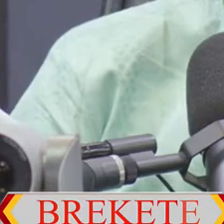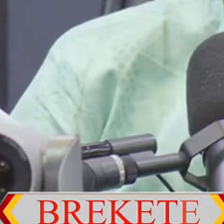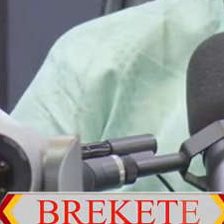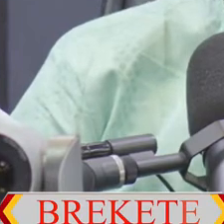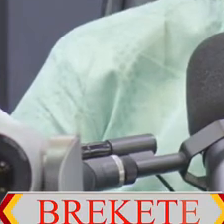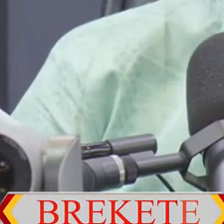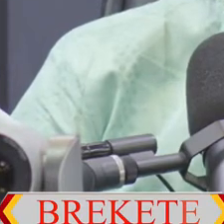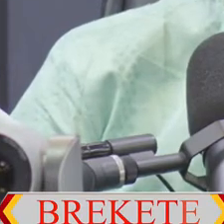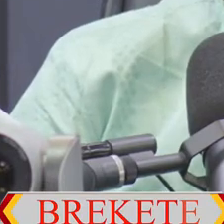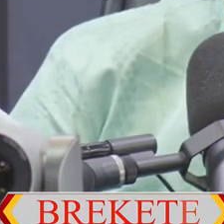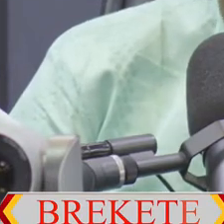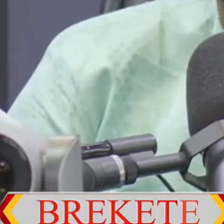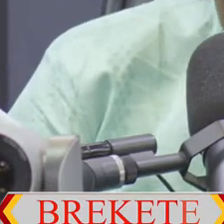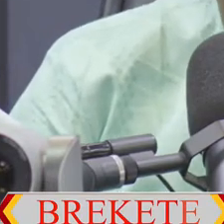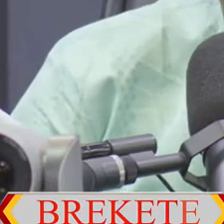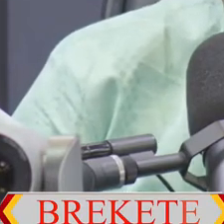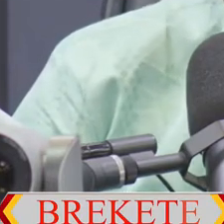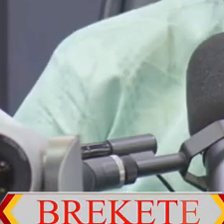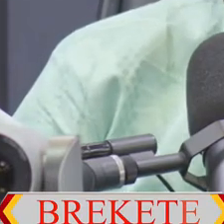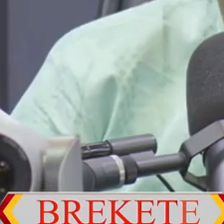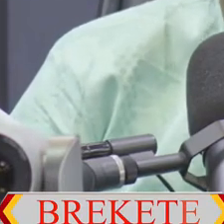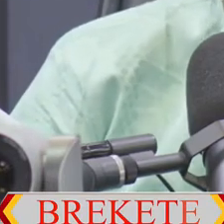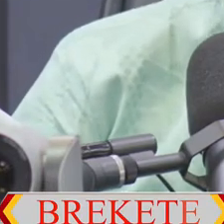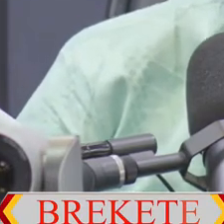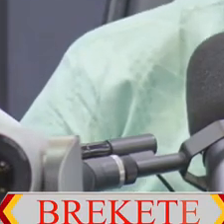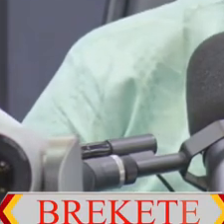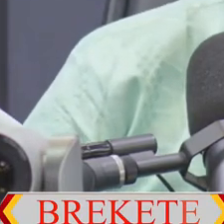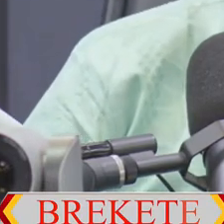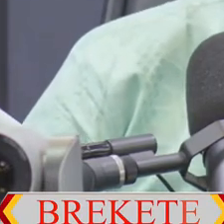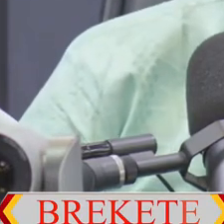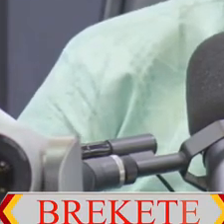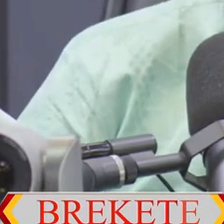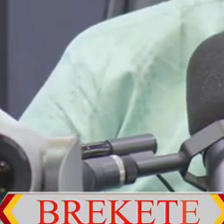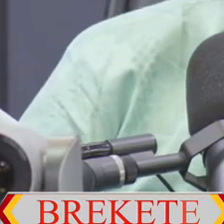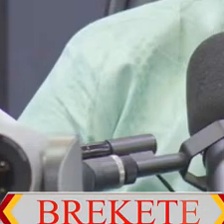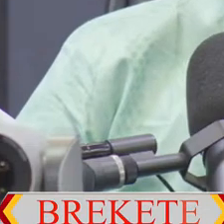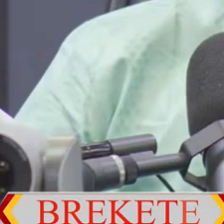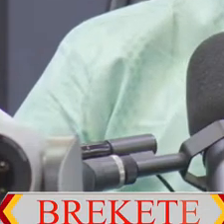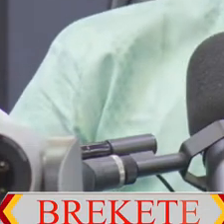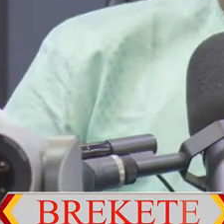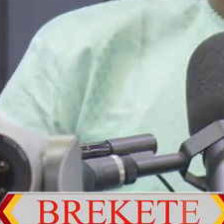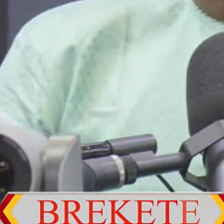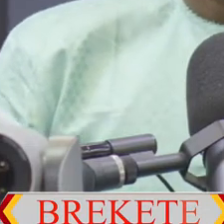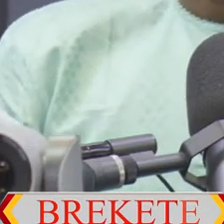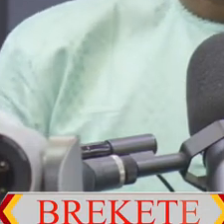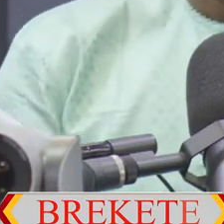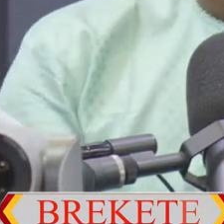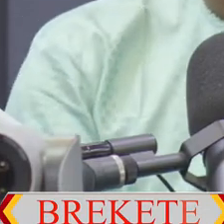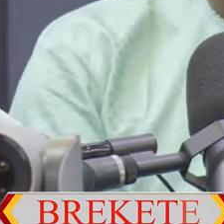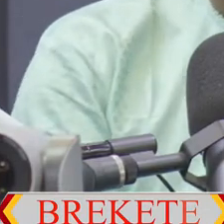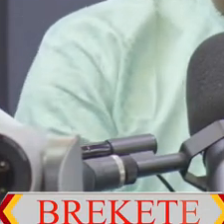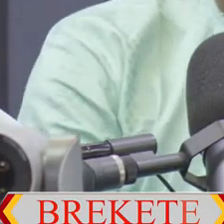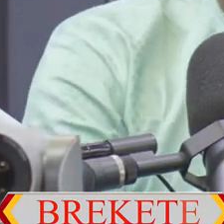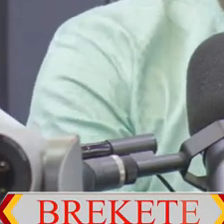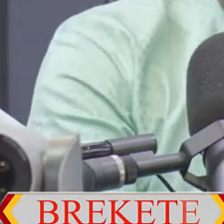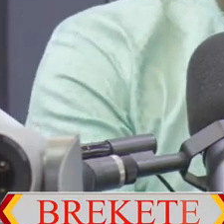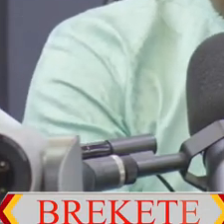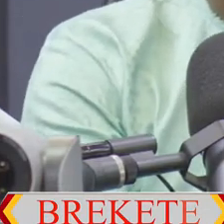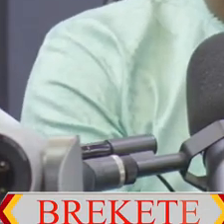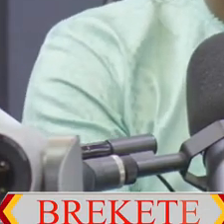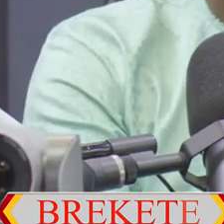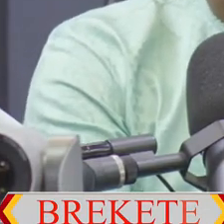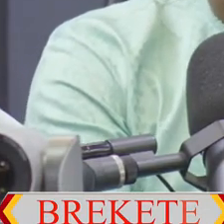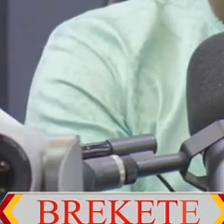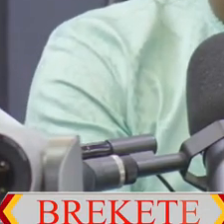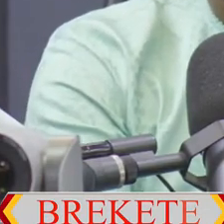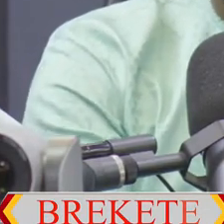v v v yes sir MH so so I was